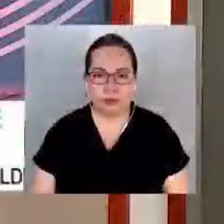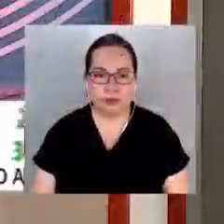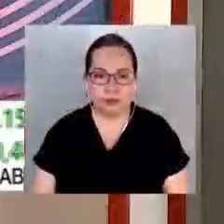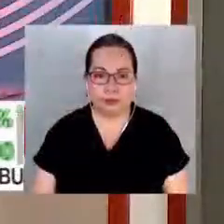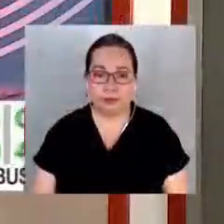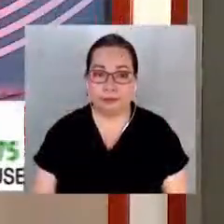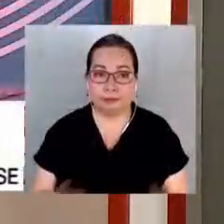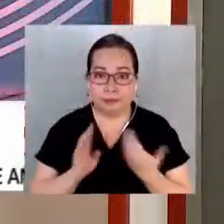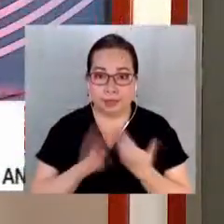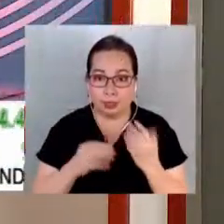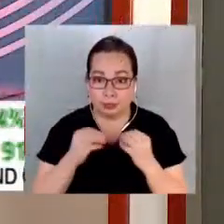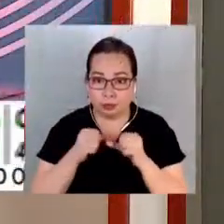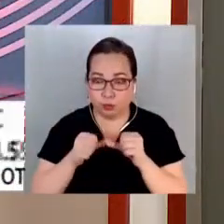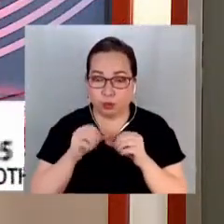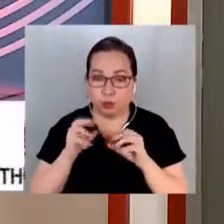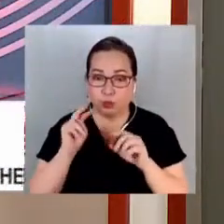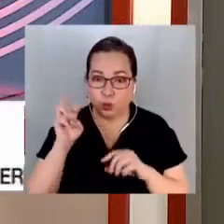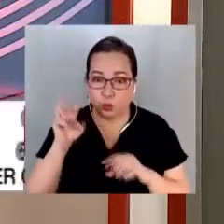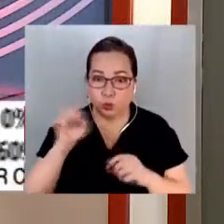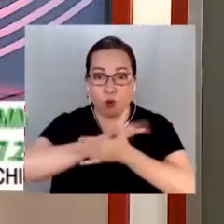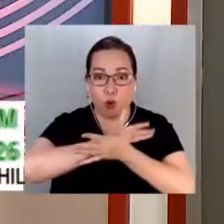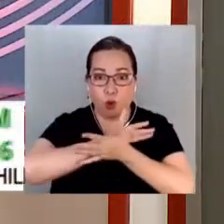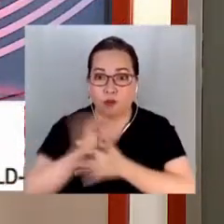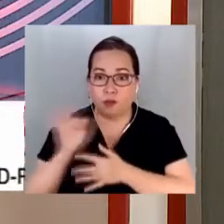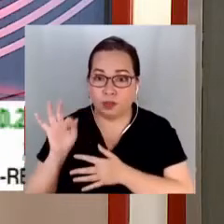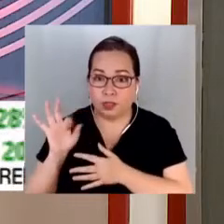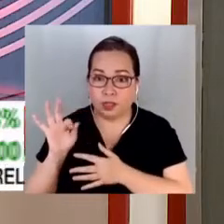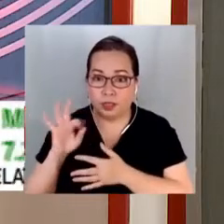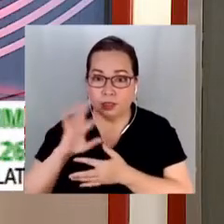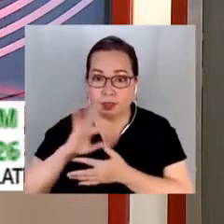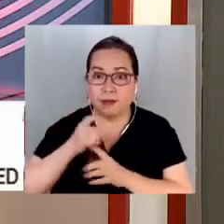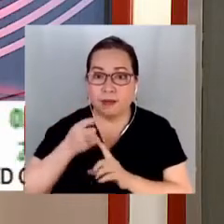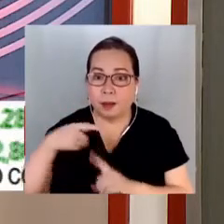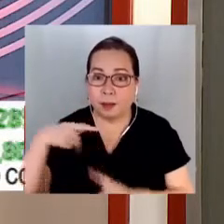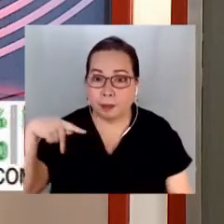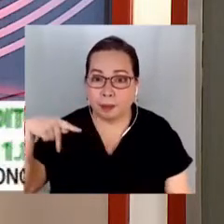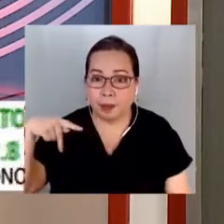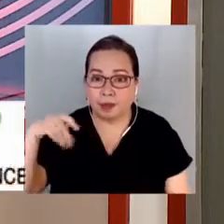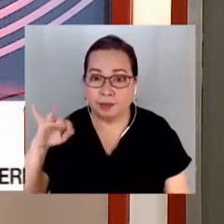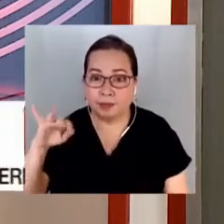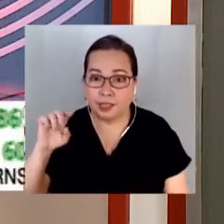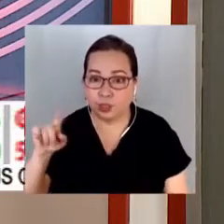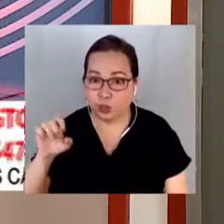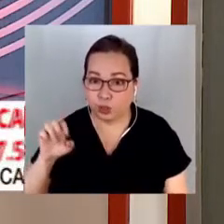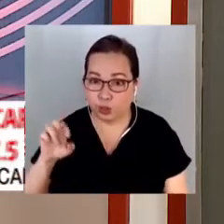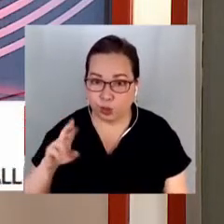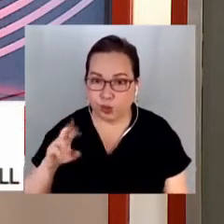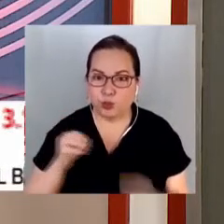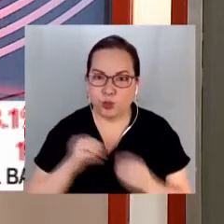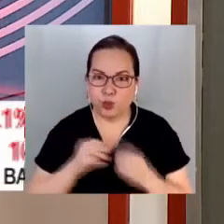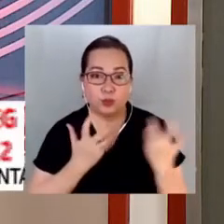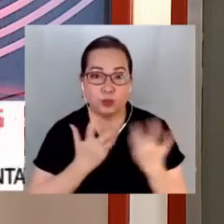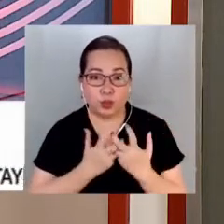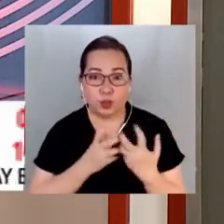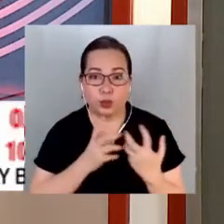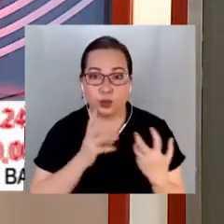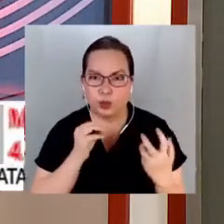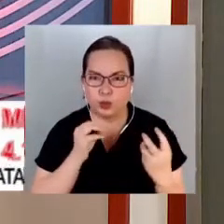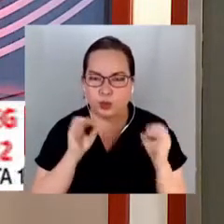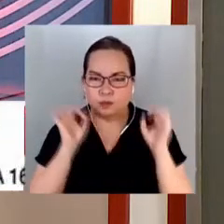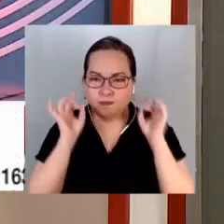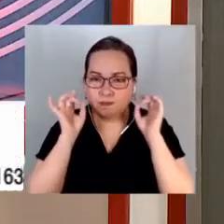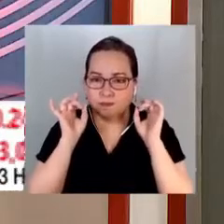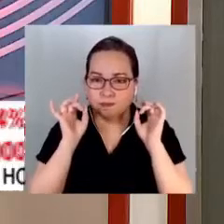Back with more news. The COVID-19 vaccine developed by Pfizer and BioNTech appears to be effective against the more infectious